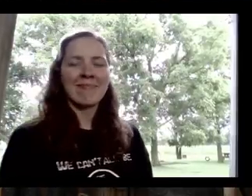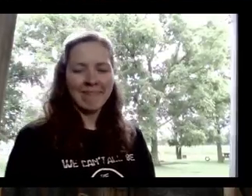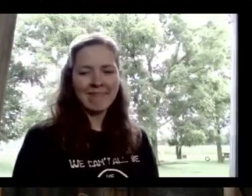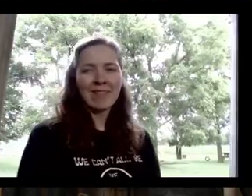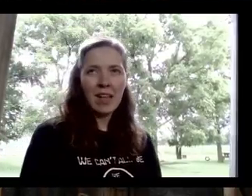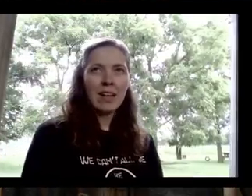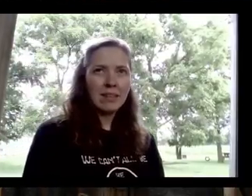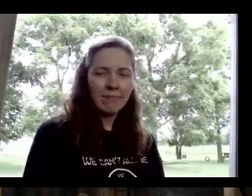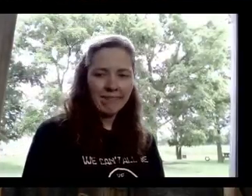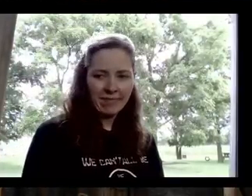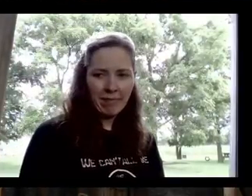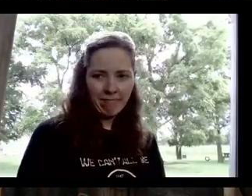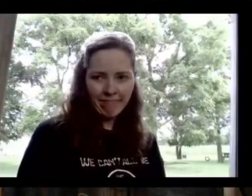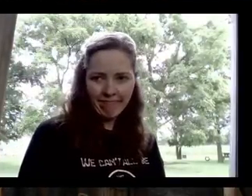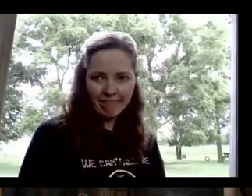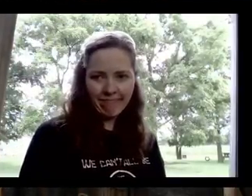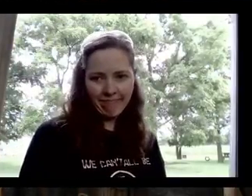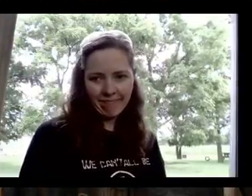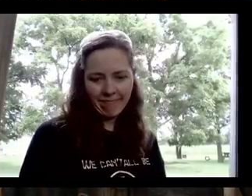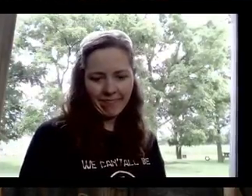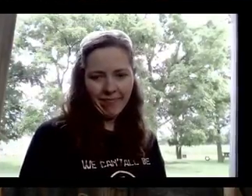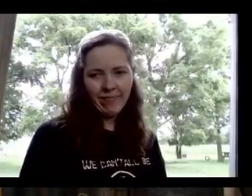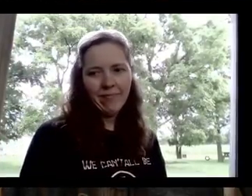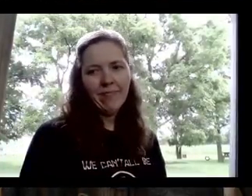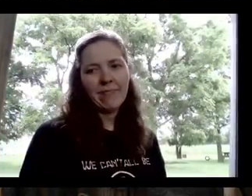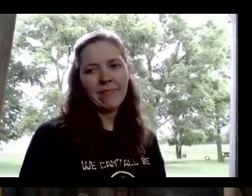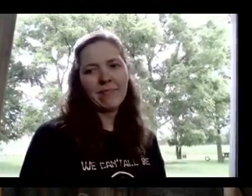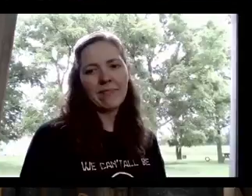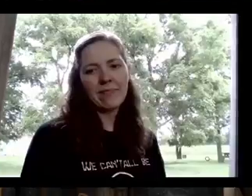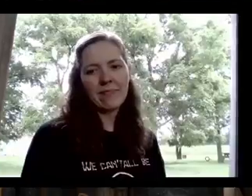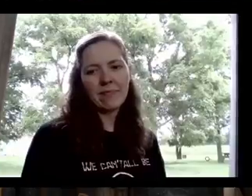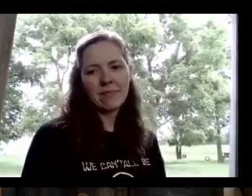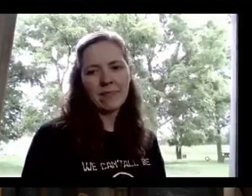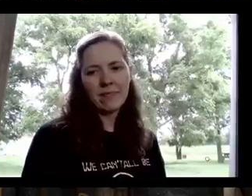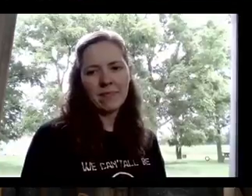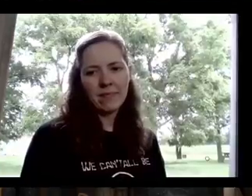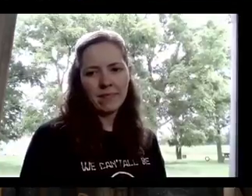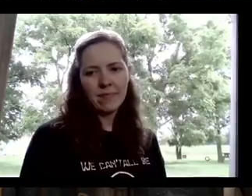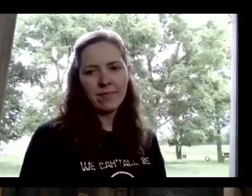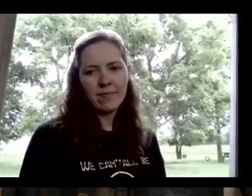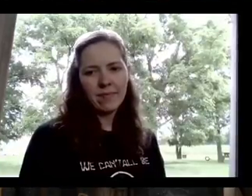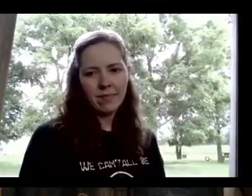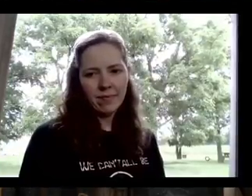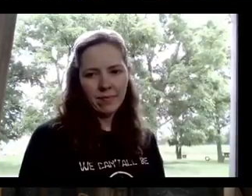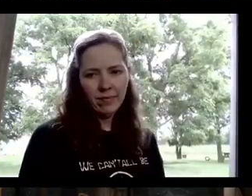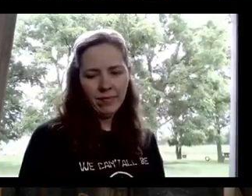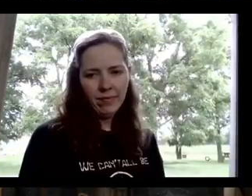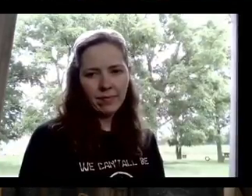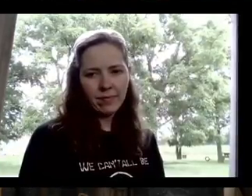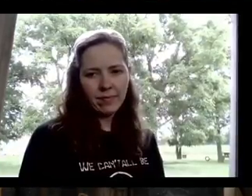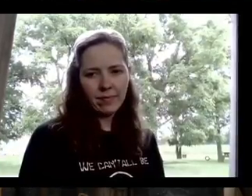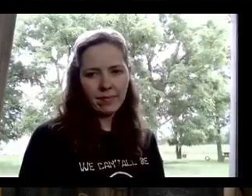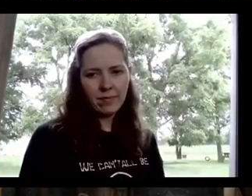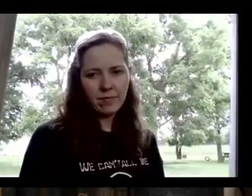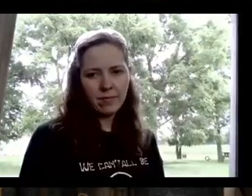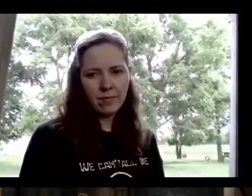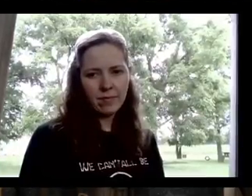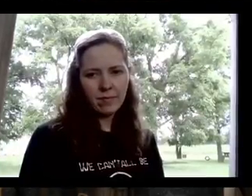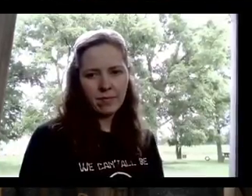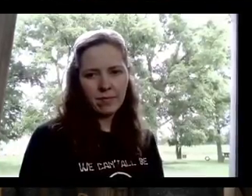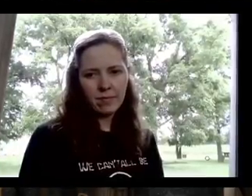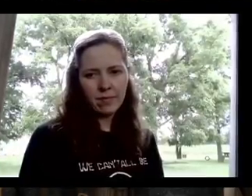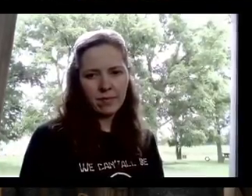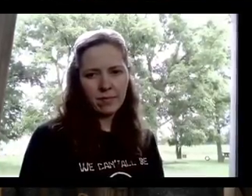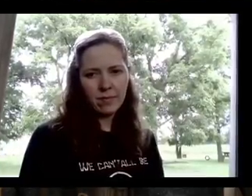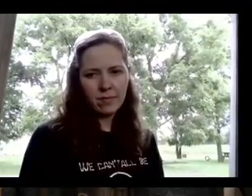sequential. Is that what we always say? Yep. The next sequential live stream after that one, we'll get the faces welded on. We